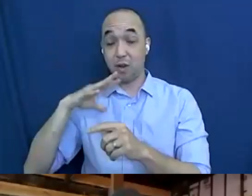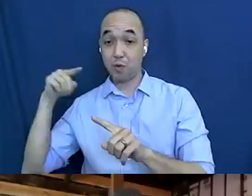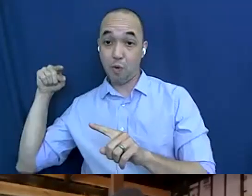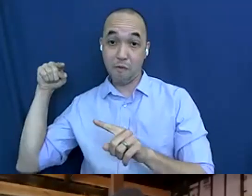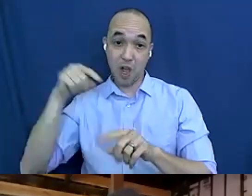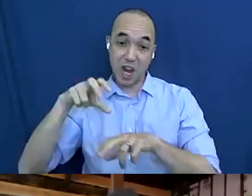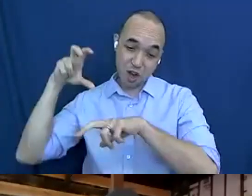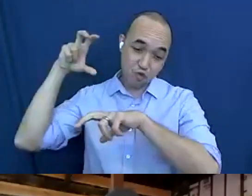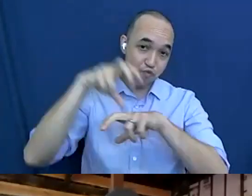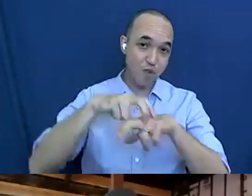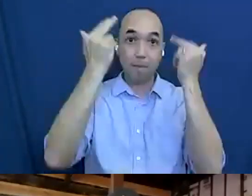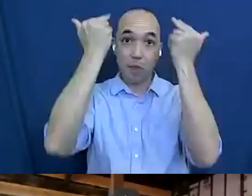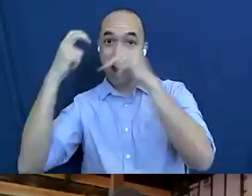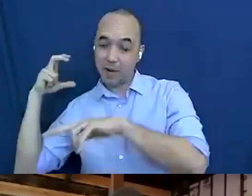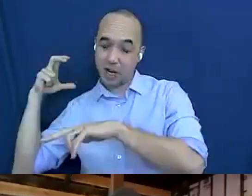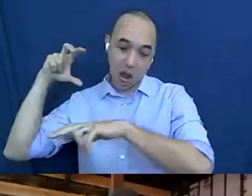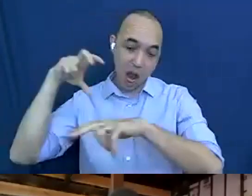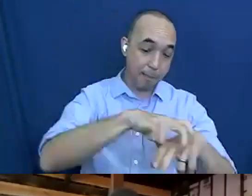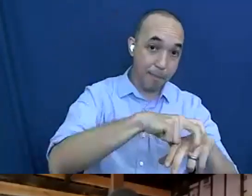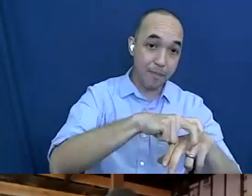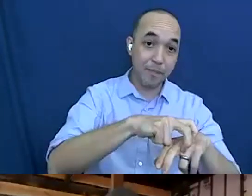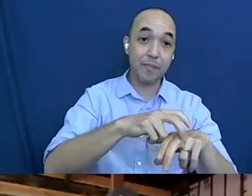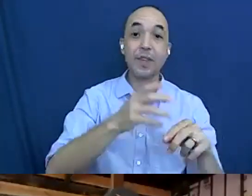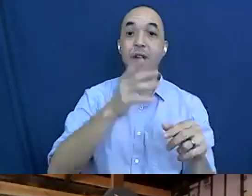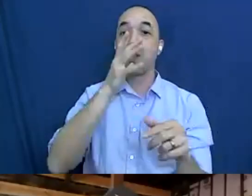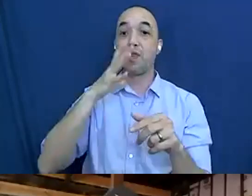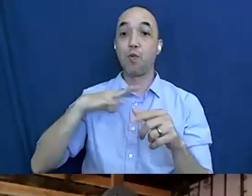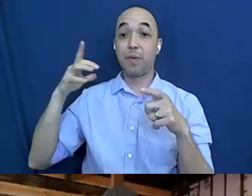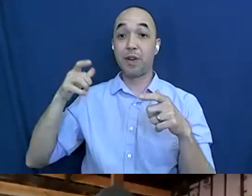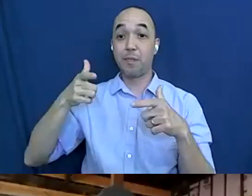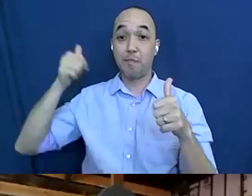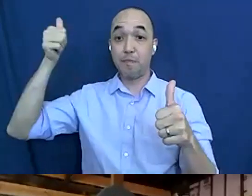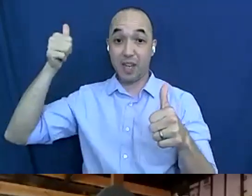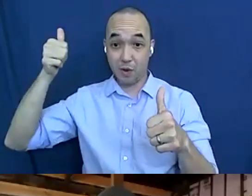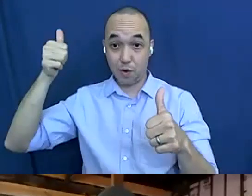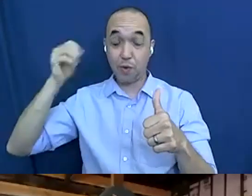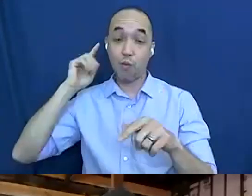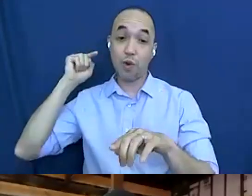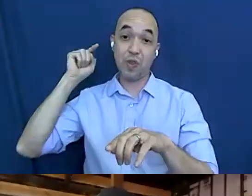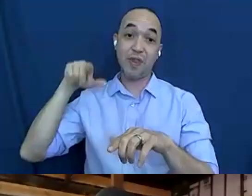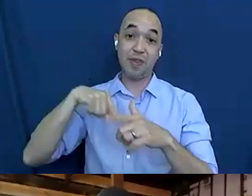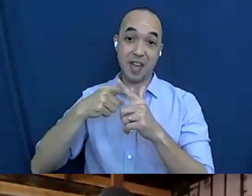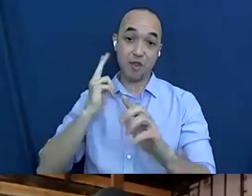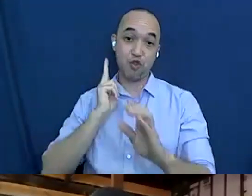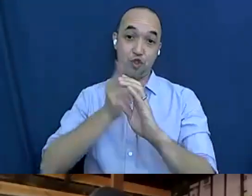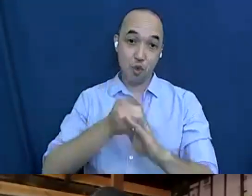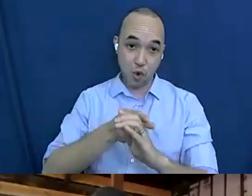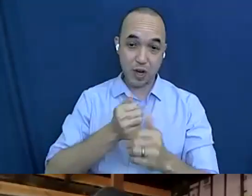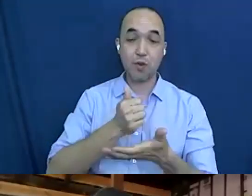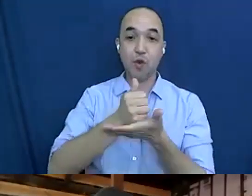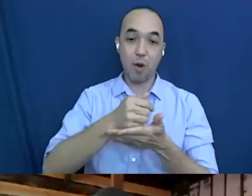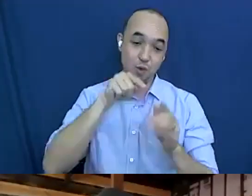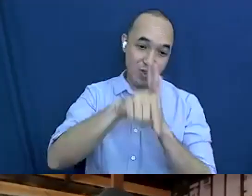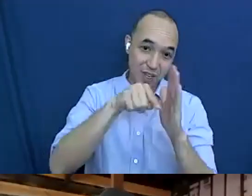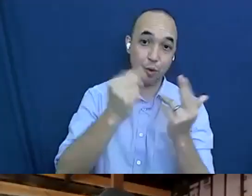come in, which are 30% bigger, and help to make the kill. So they all hunt it as a group. So that's why they all share it all as a